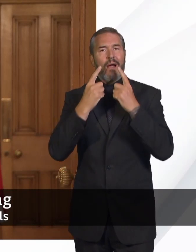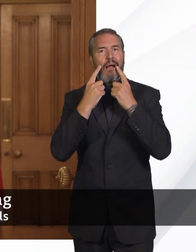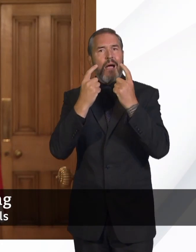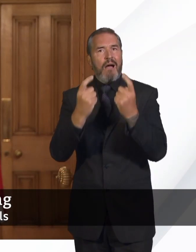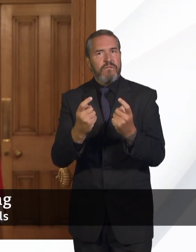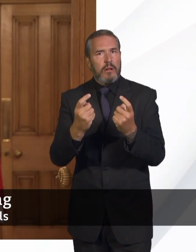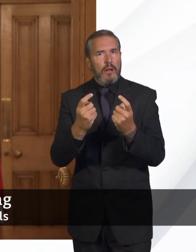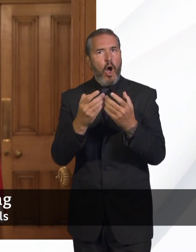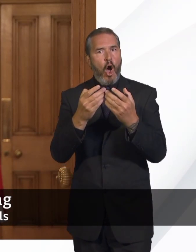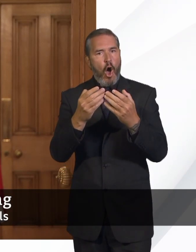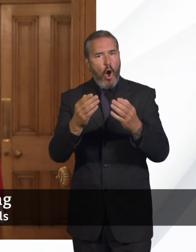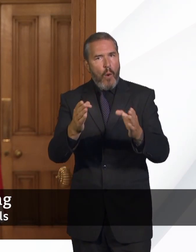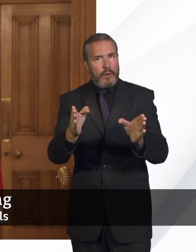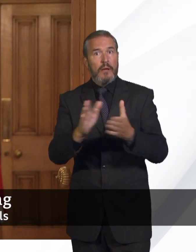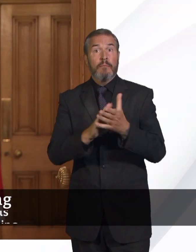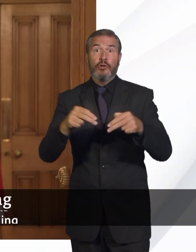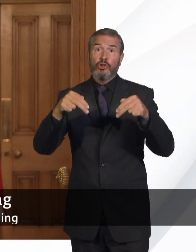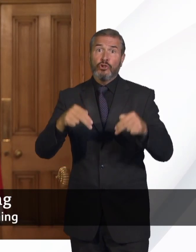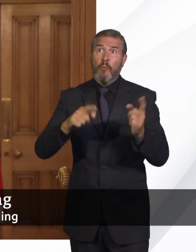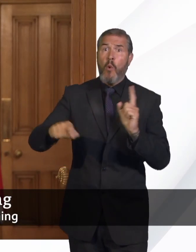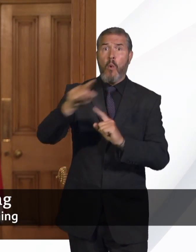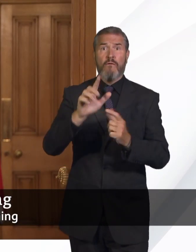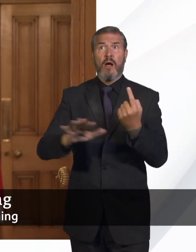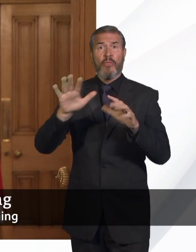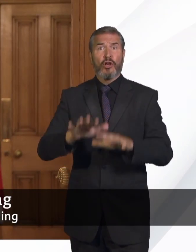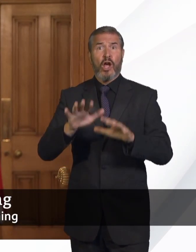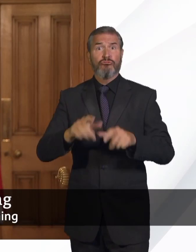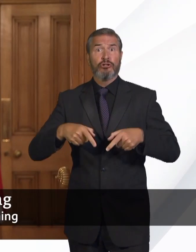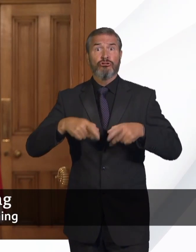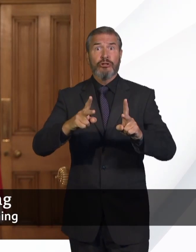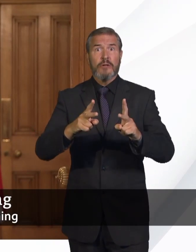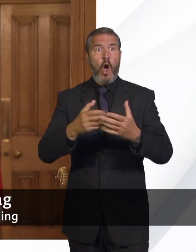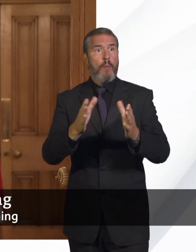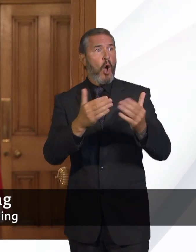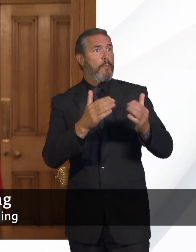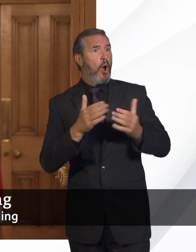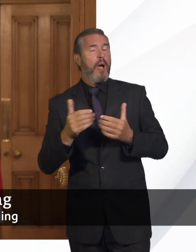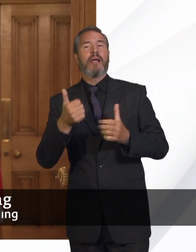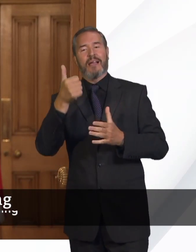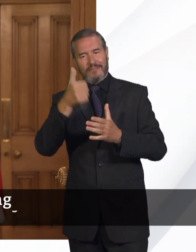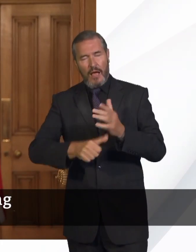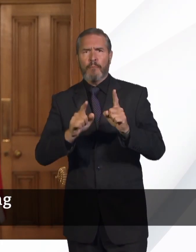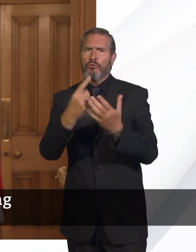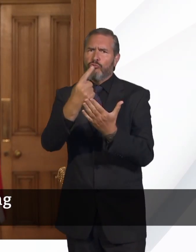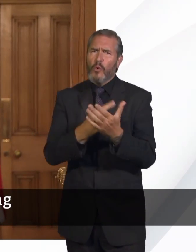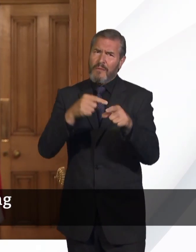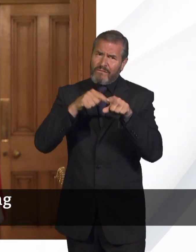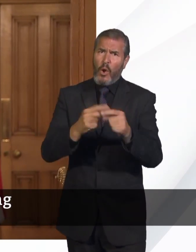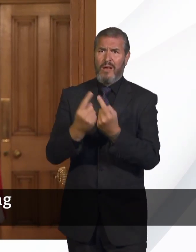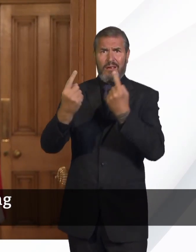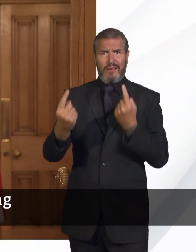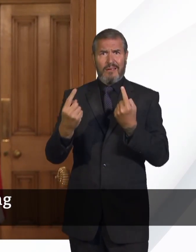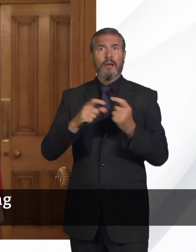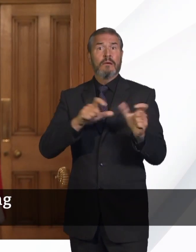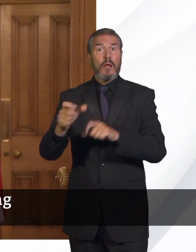economy and will enable high streets up and down the country to spring back to life. Of course, many shops